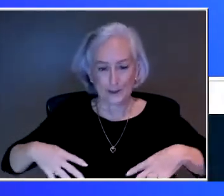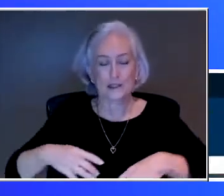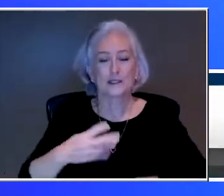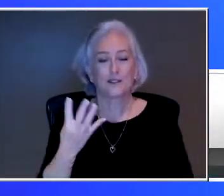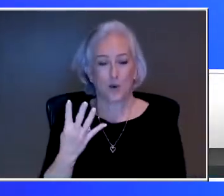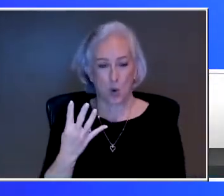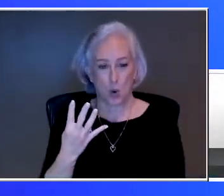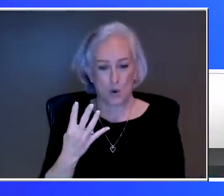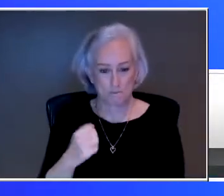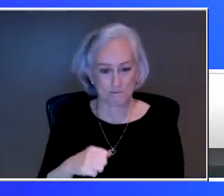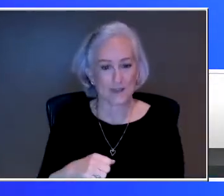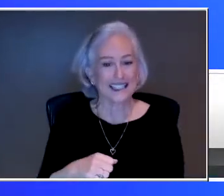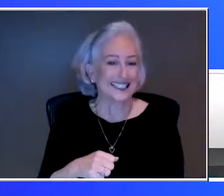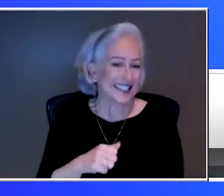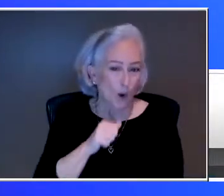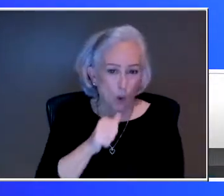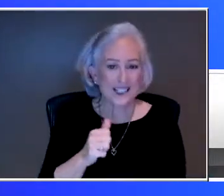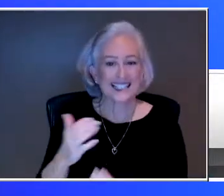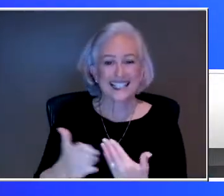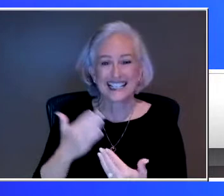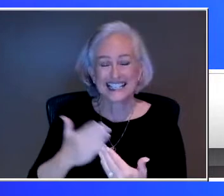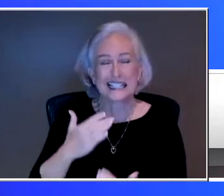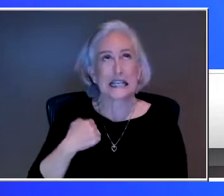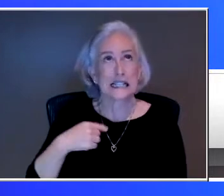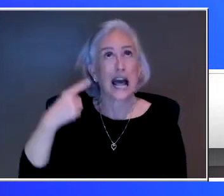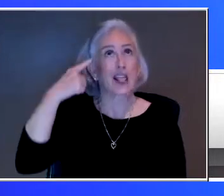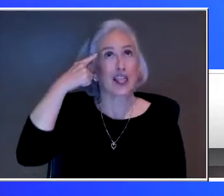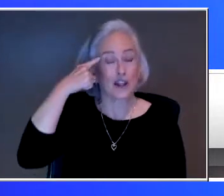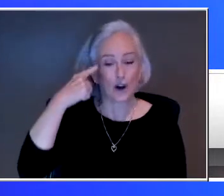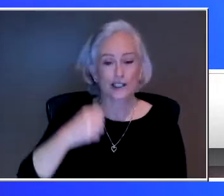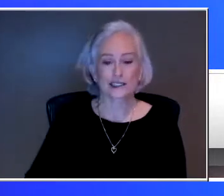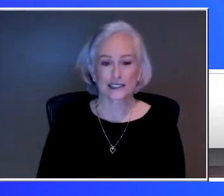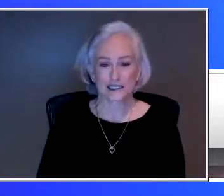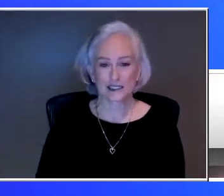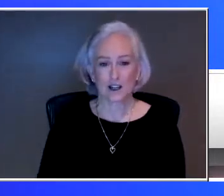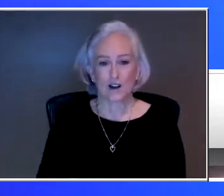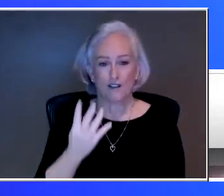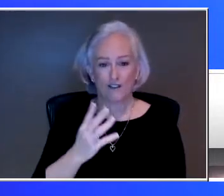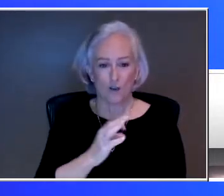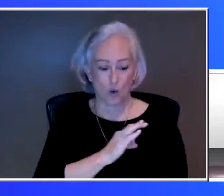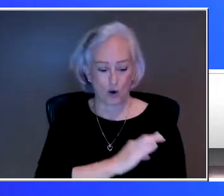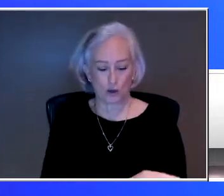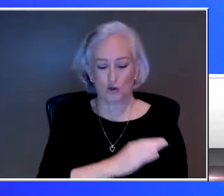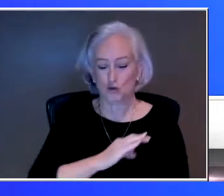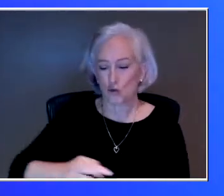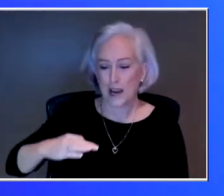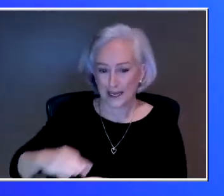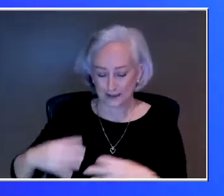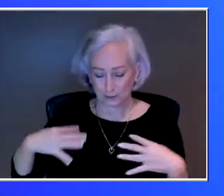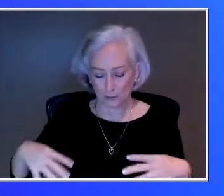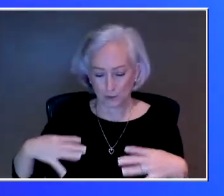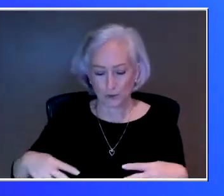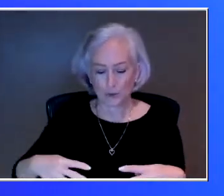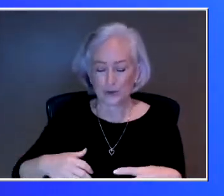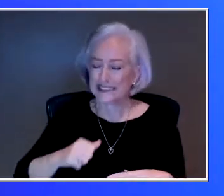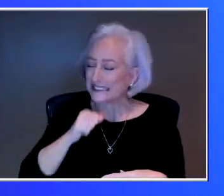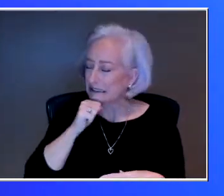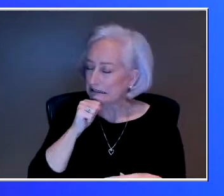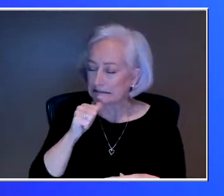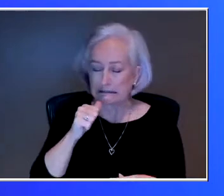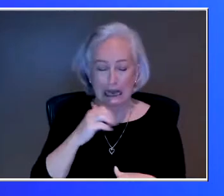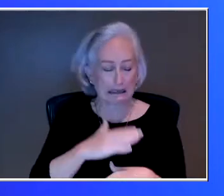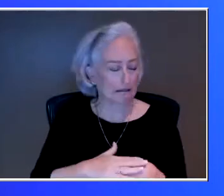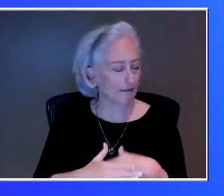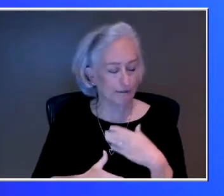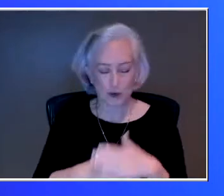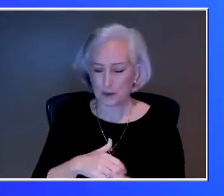as easy as I thought it would be. 4 drains, lots of discomfort, the